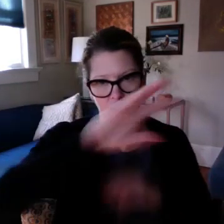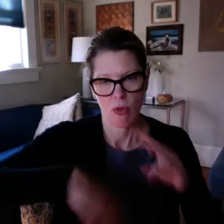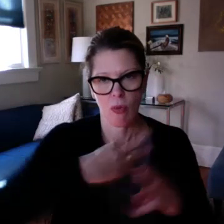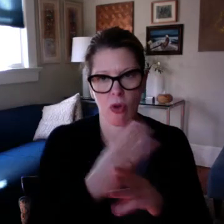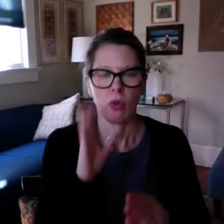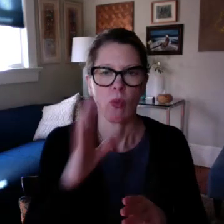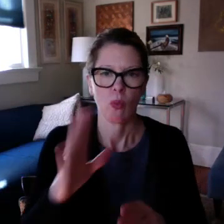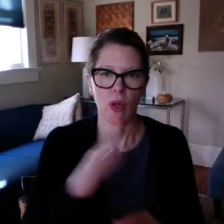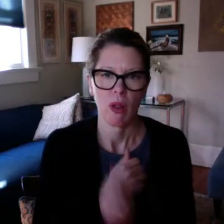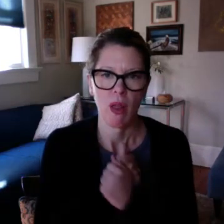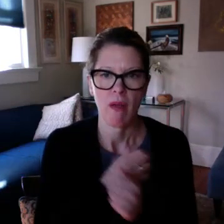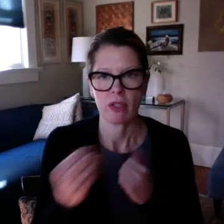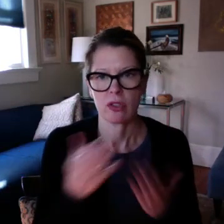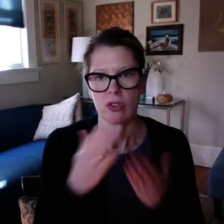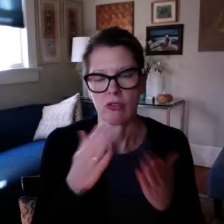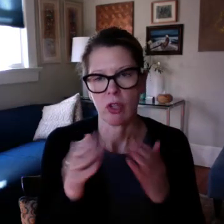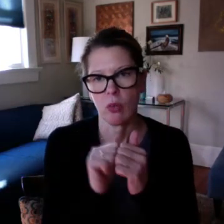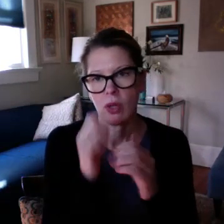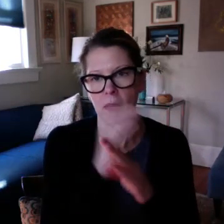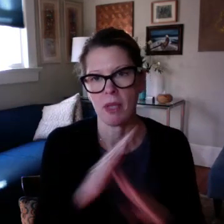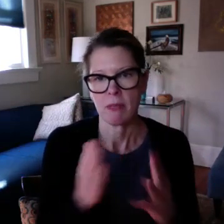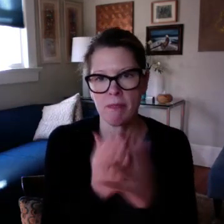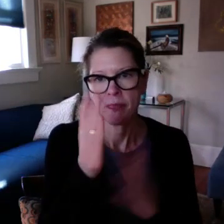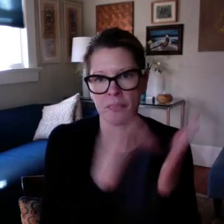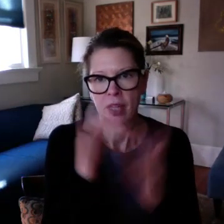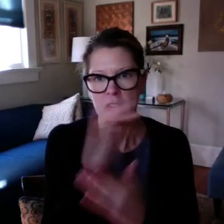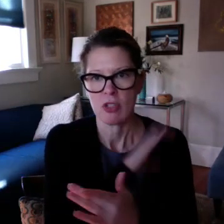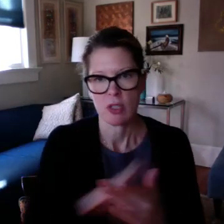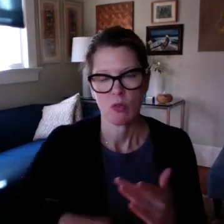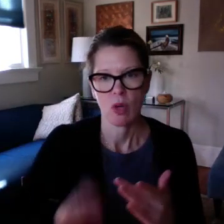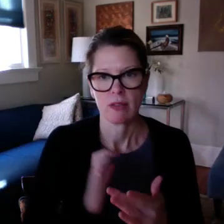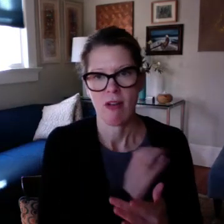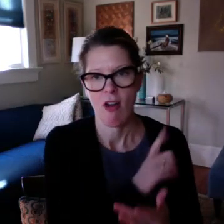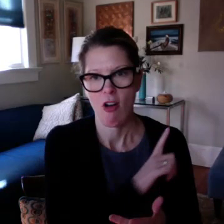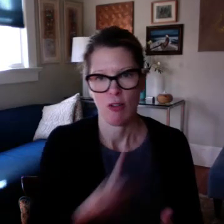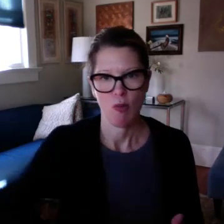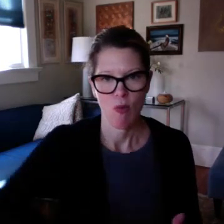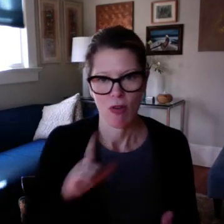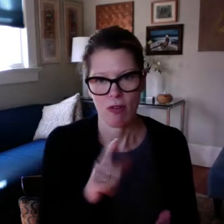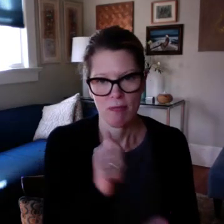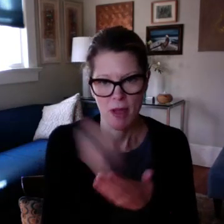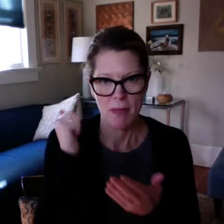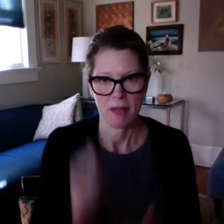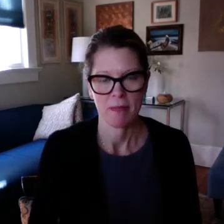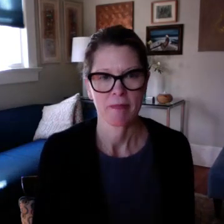and serve you in peace, through Jesus Christ, our Lord. Amen.